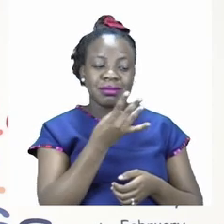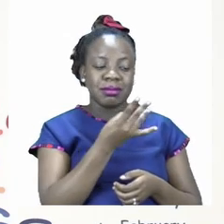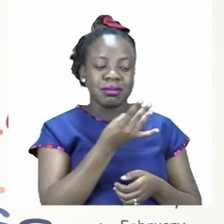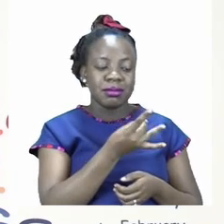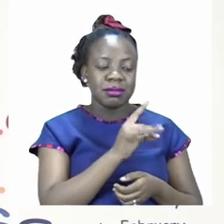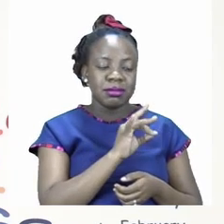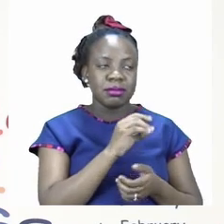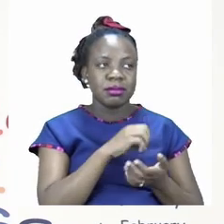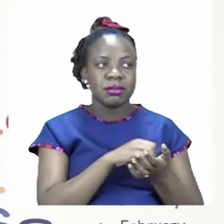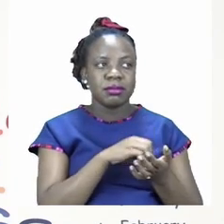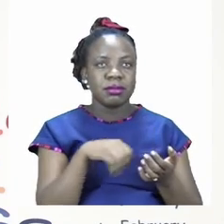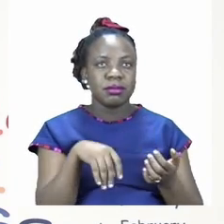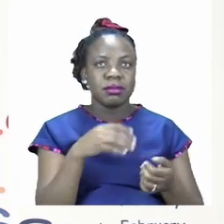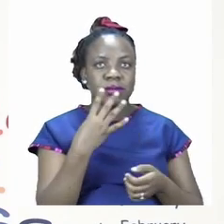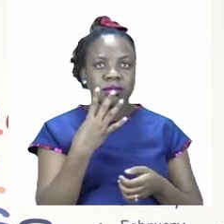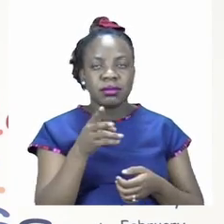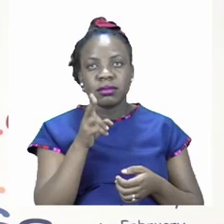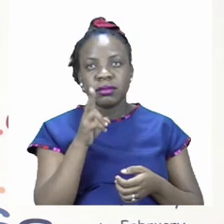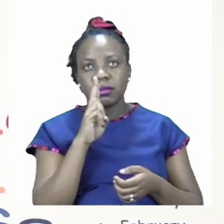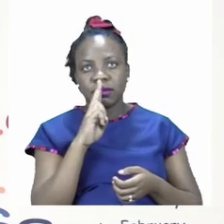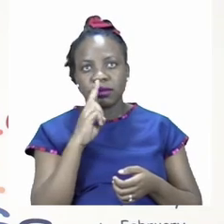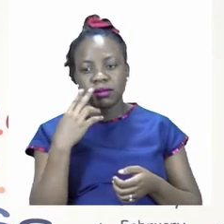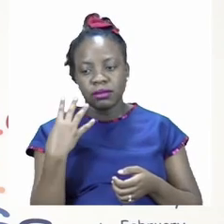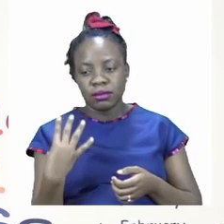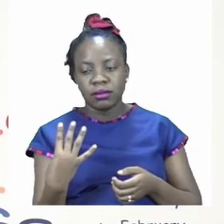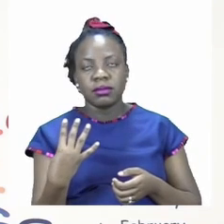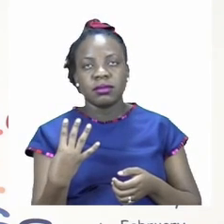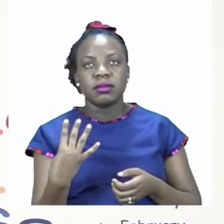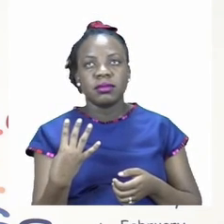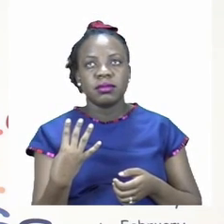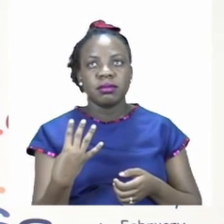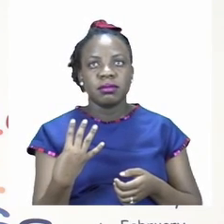8 minus 4 equals 4.